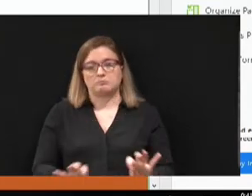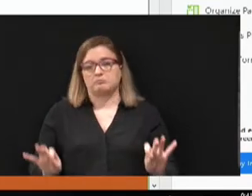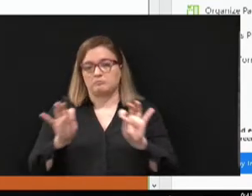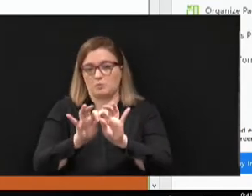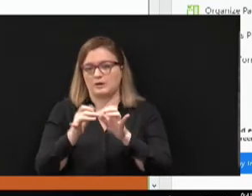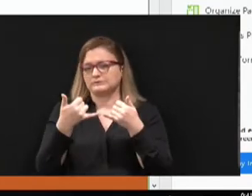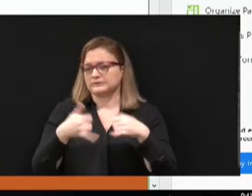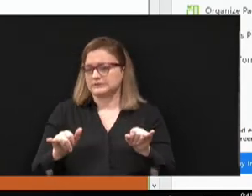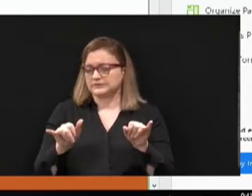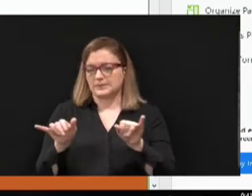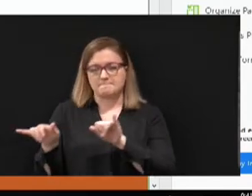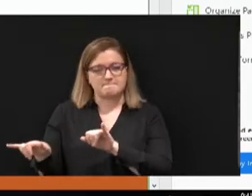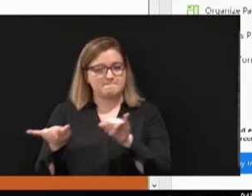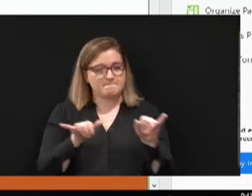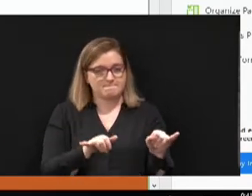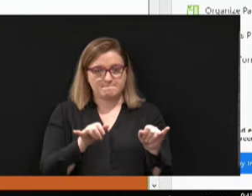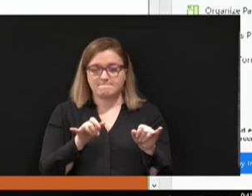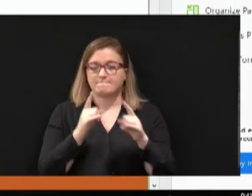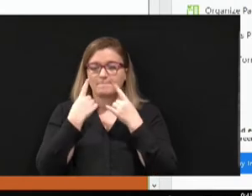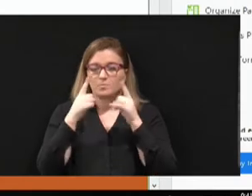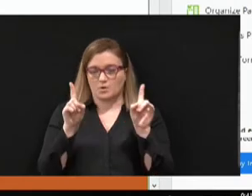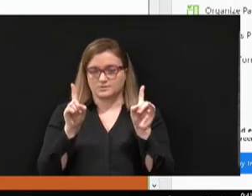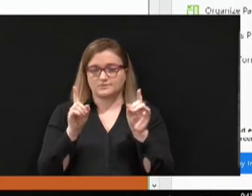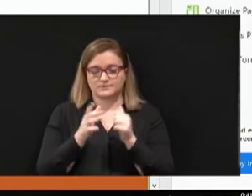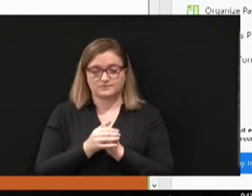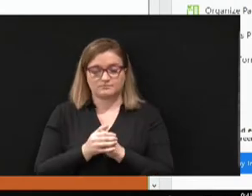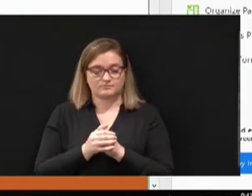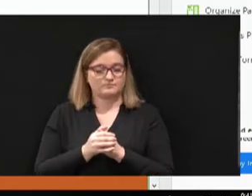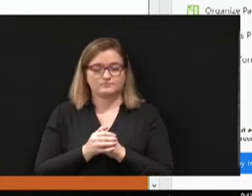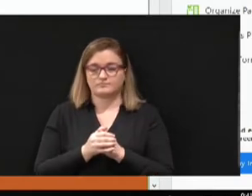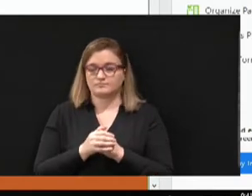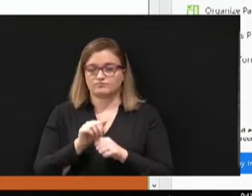So all those studies since then